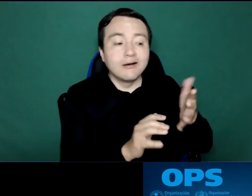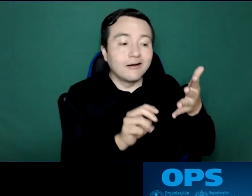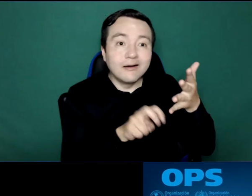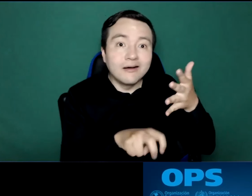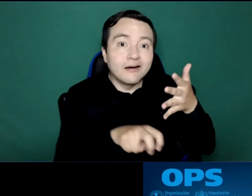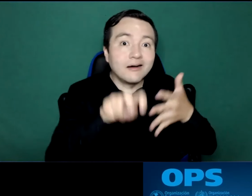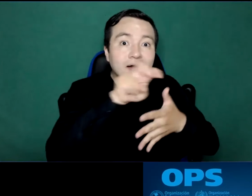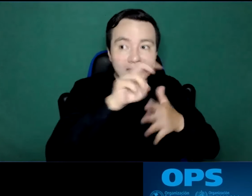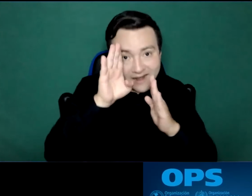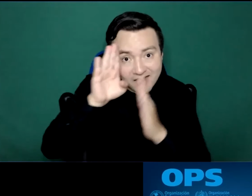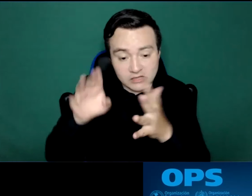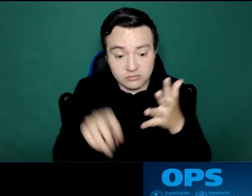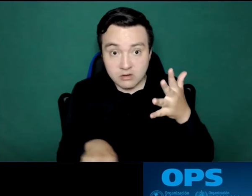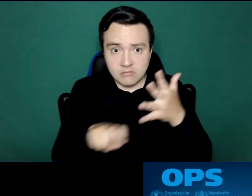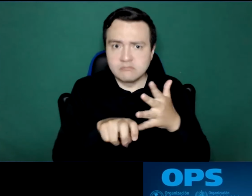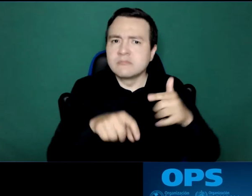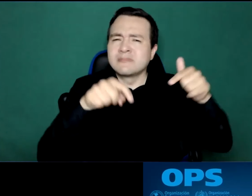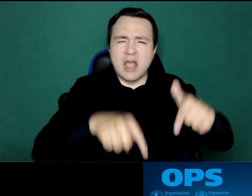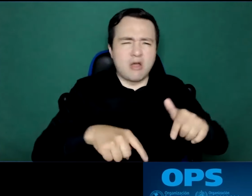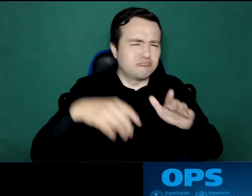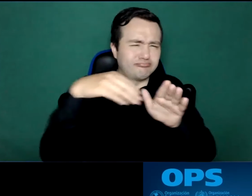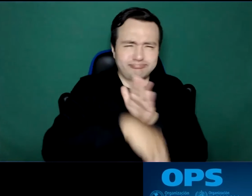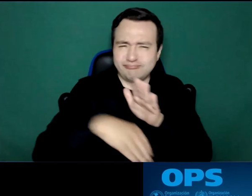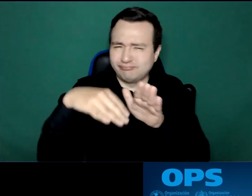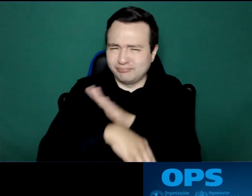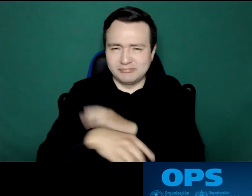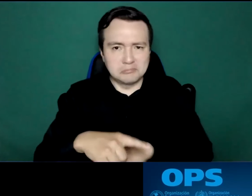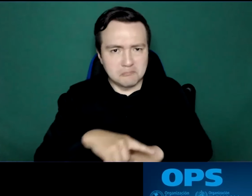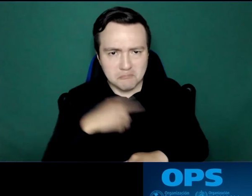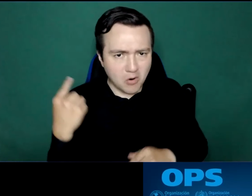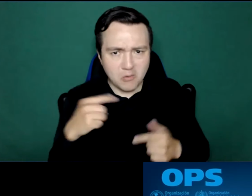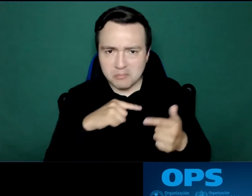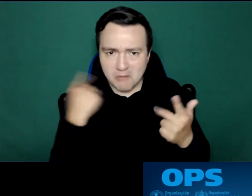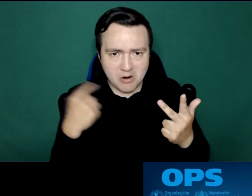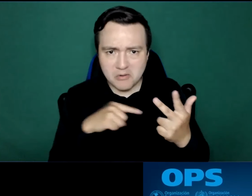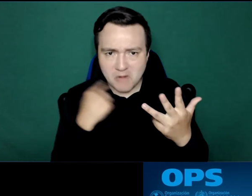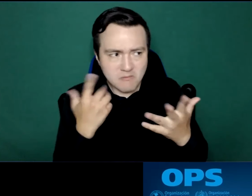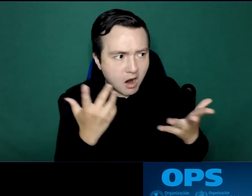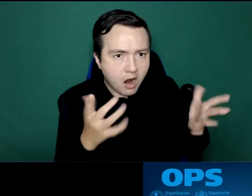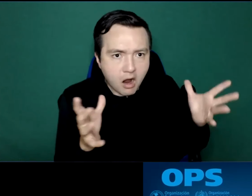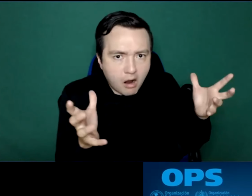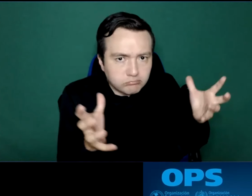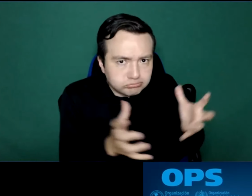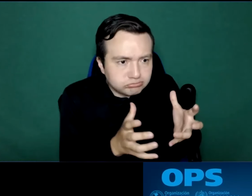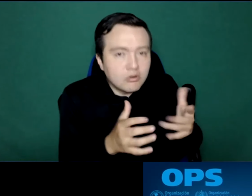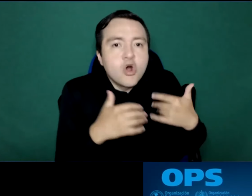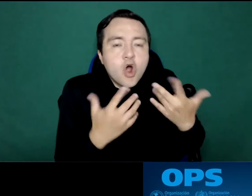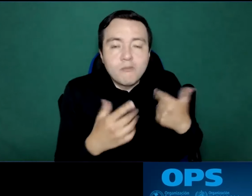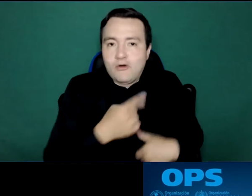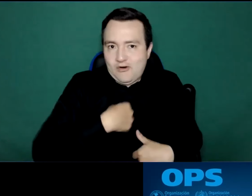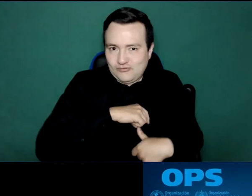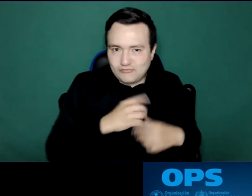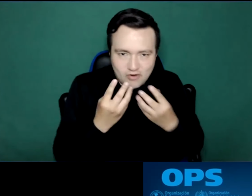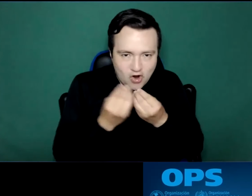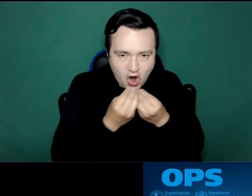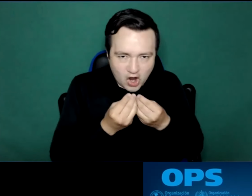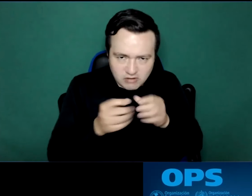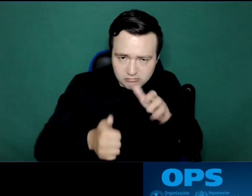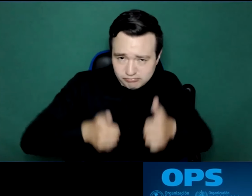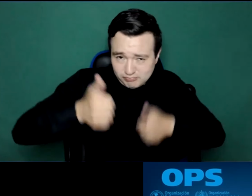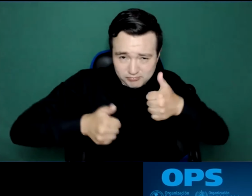presenting in the executive committee meeting in May. So thanks, Federico. I will now move on